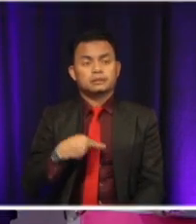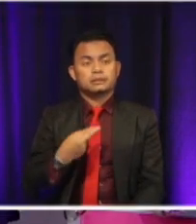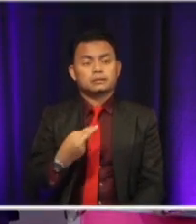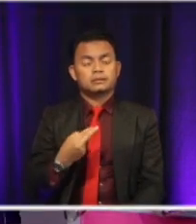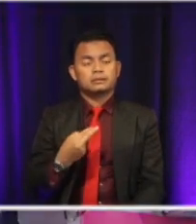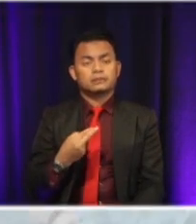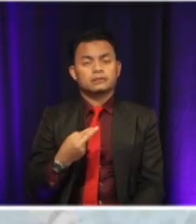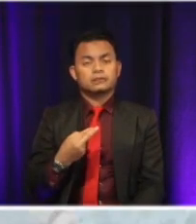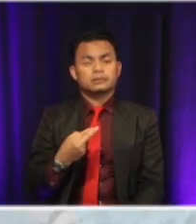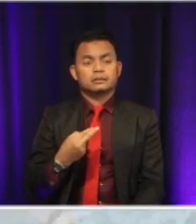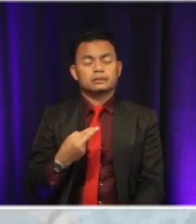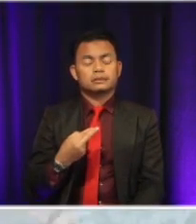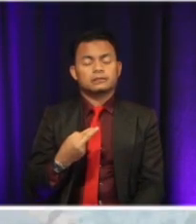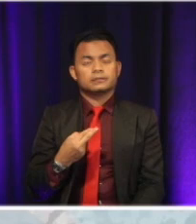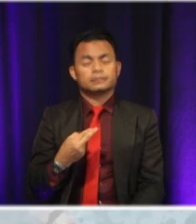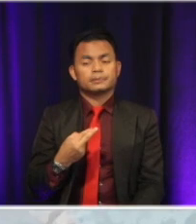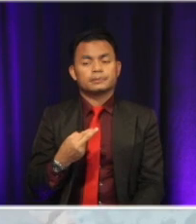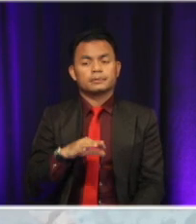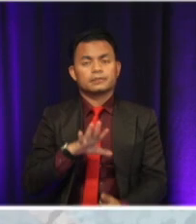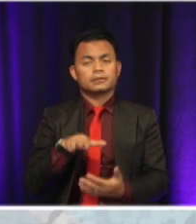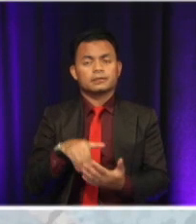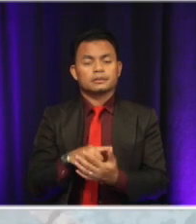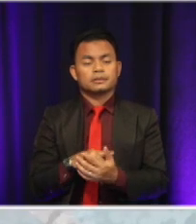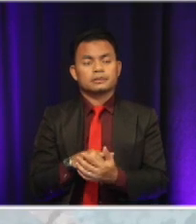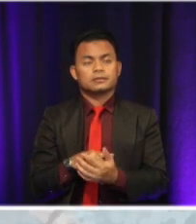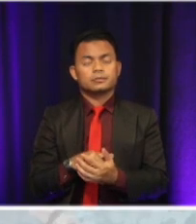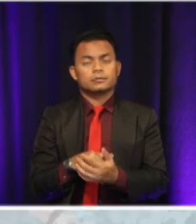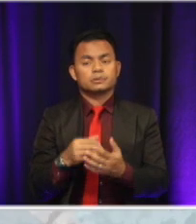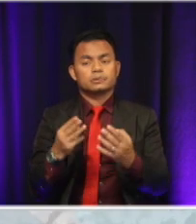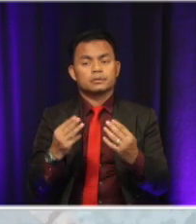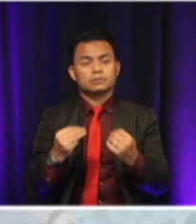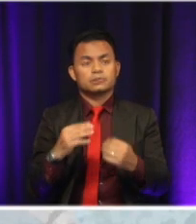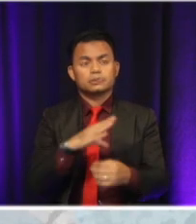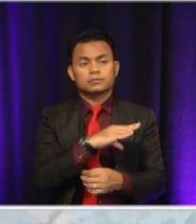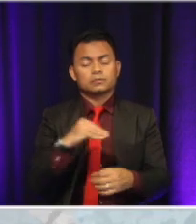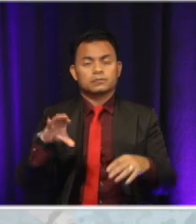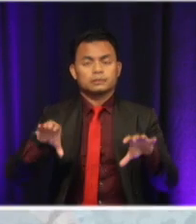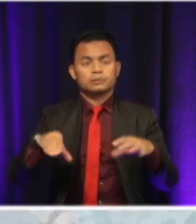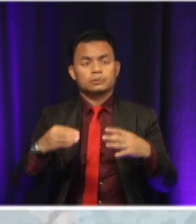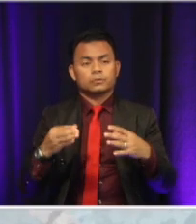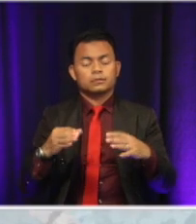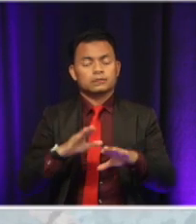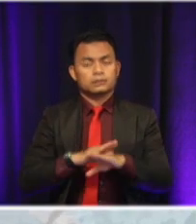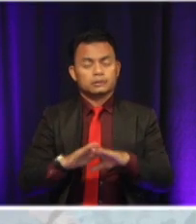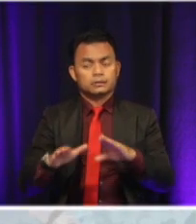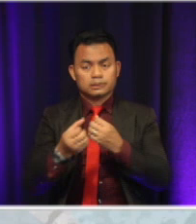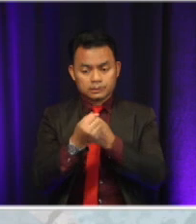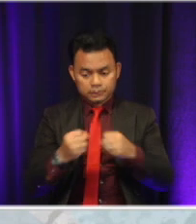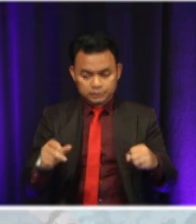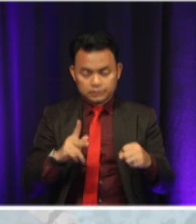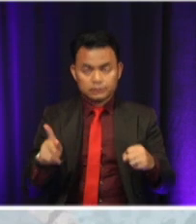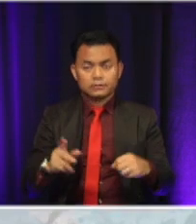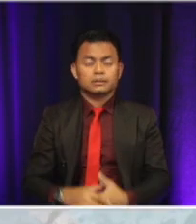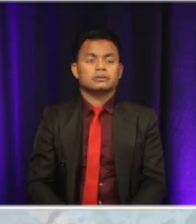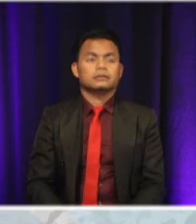Kenyon's hopes and wishes for Charlie to do well hasn't prepared her to see